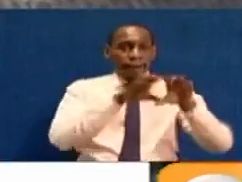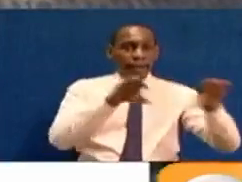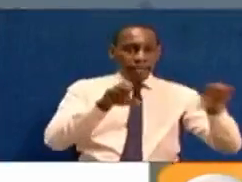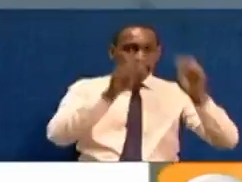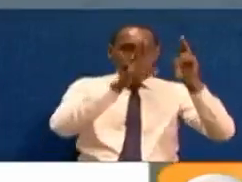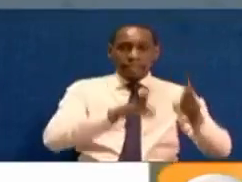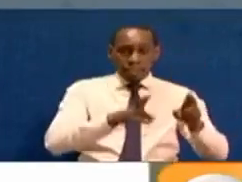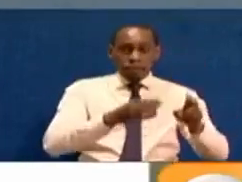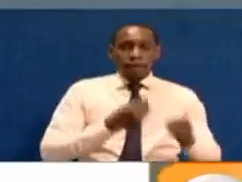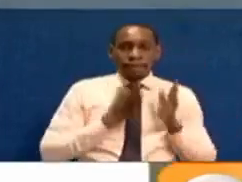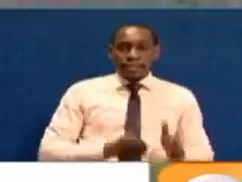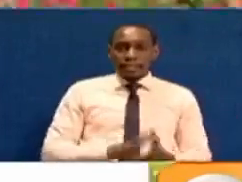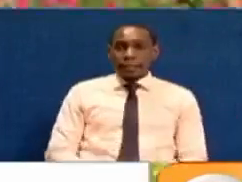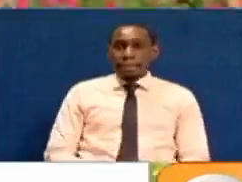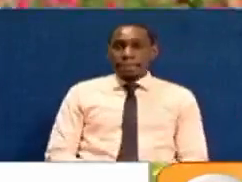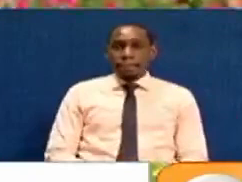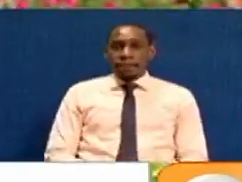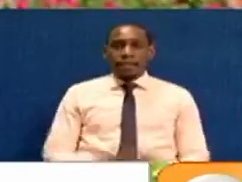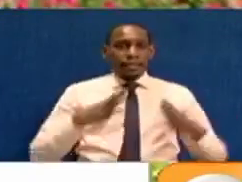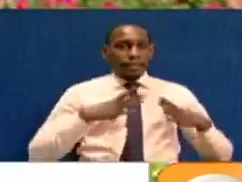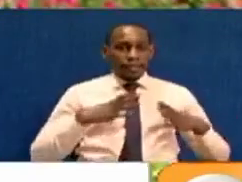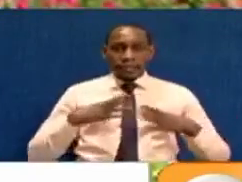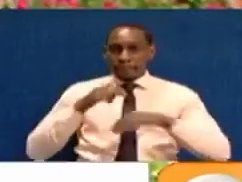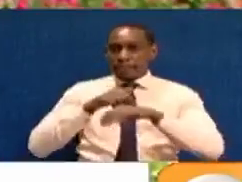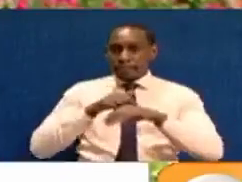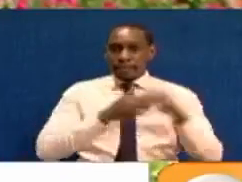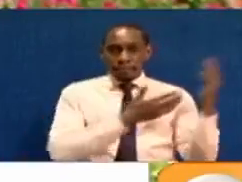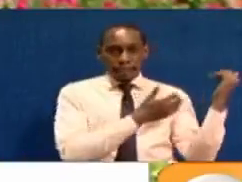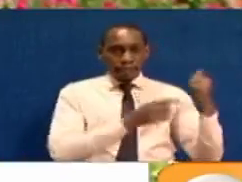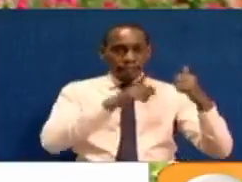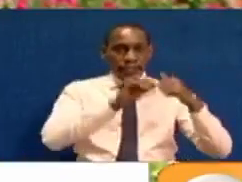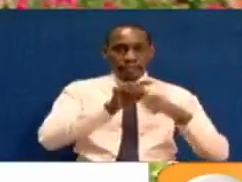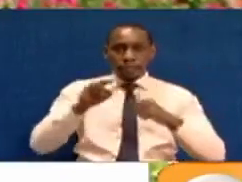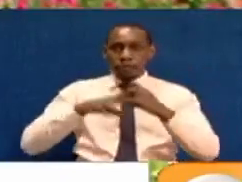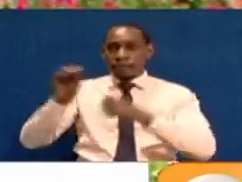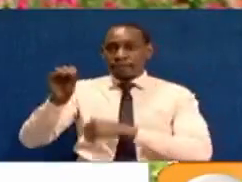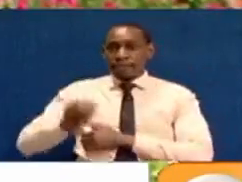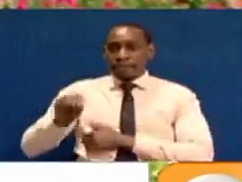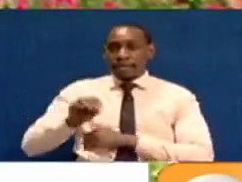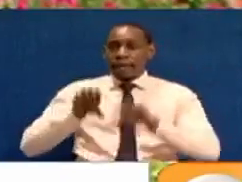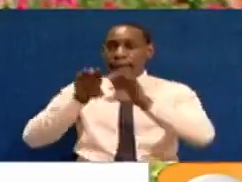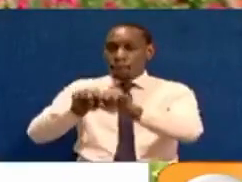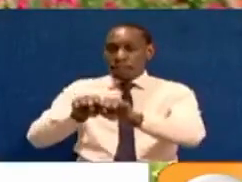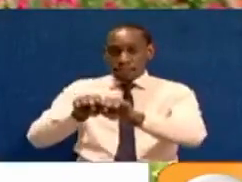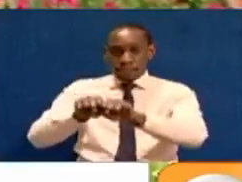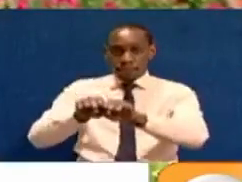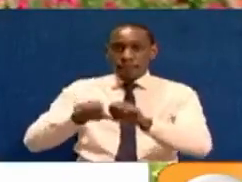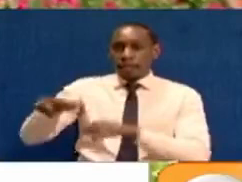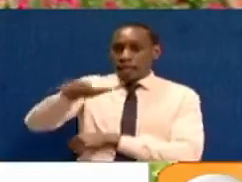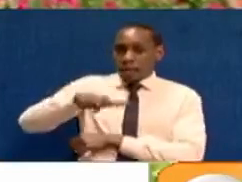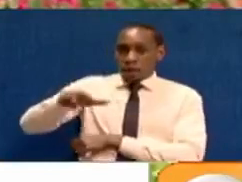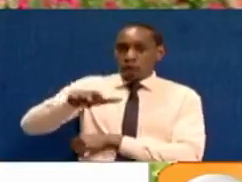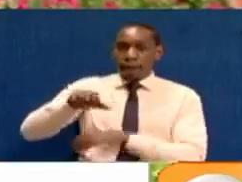of international visitors. Christmas week, we are looking at up to 60-70% bookings,